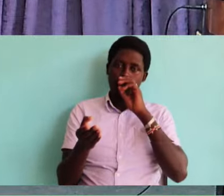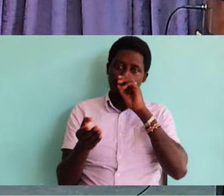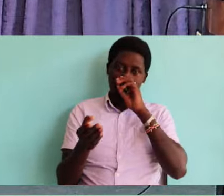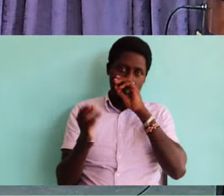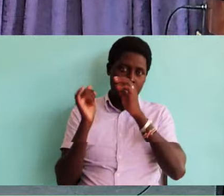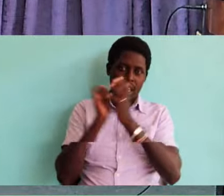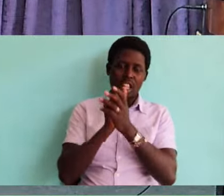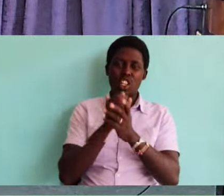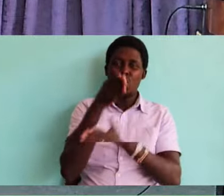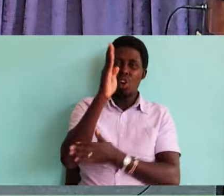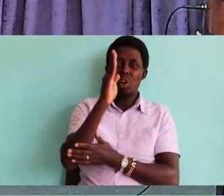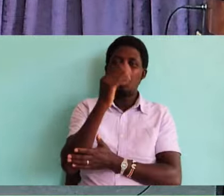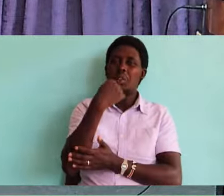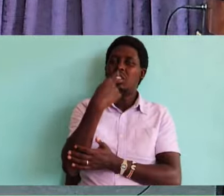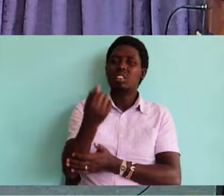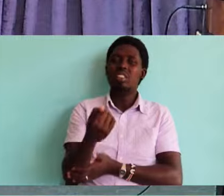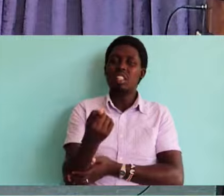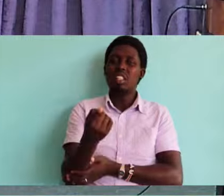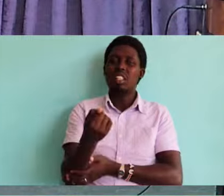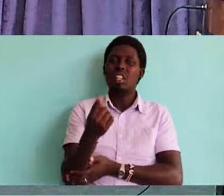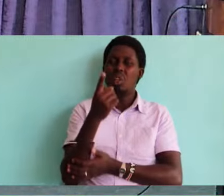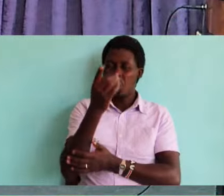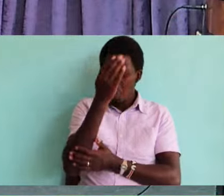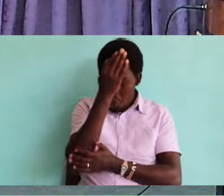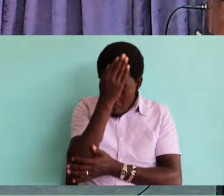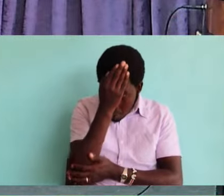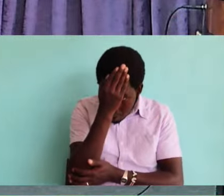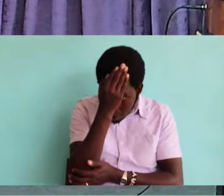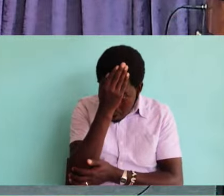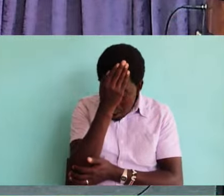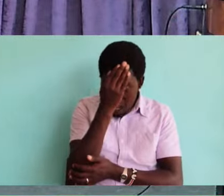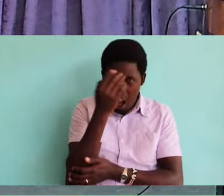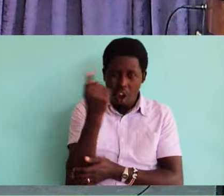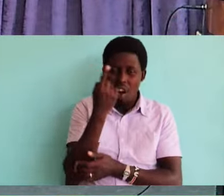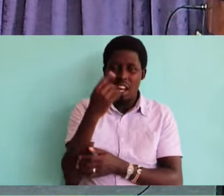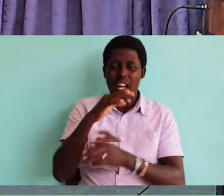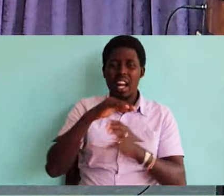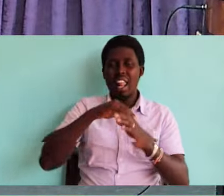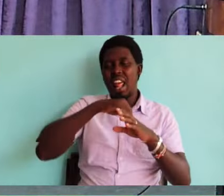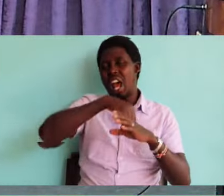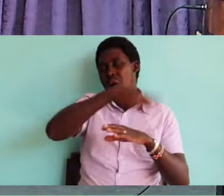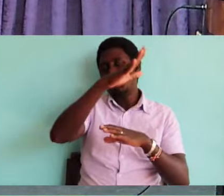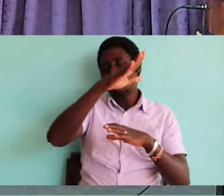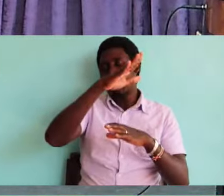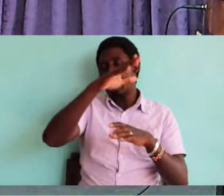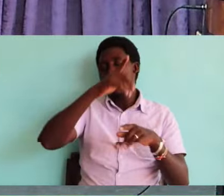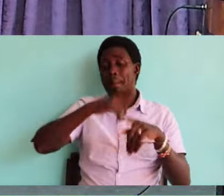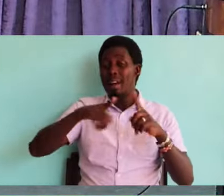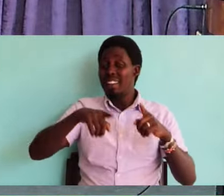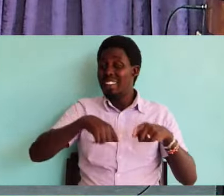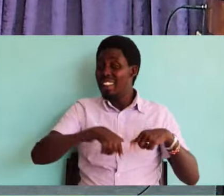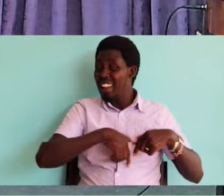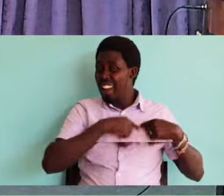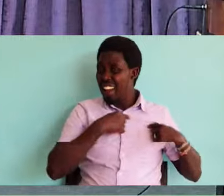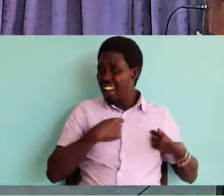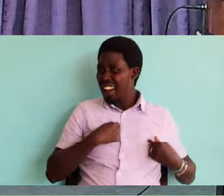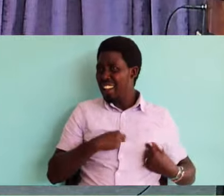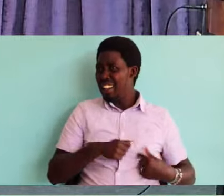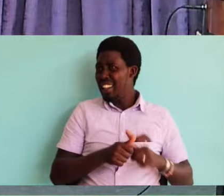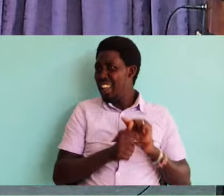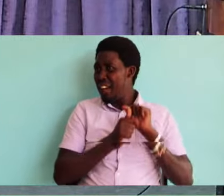say, you honor him just outwardly, but our hearts are far from him.